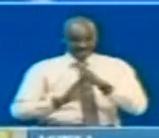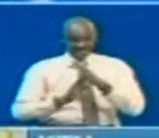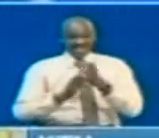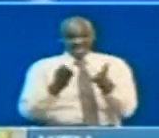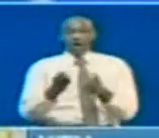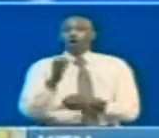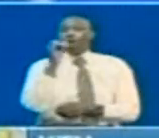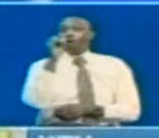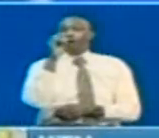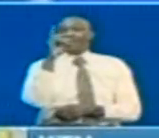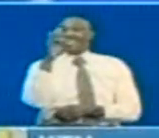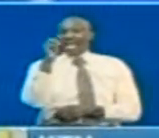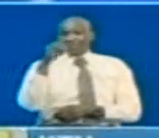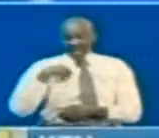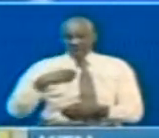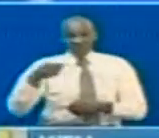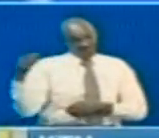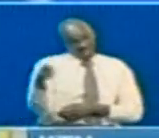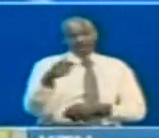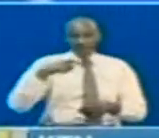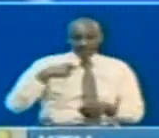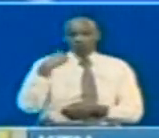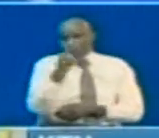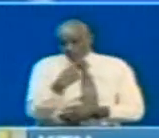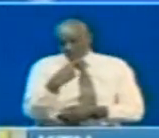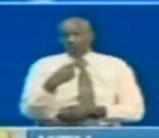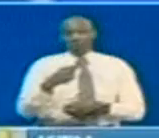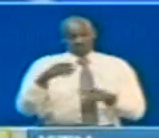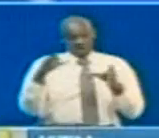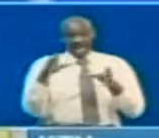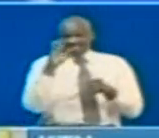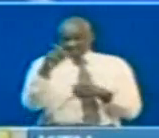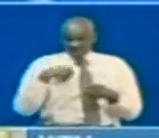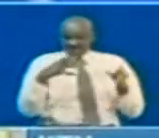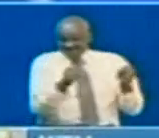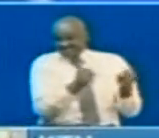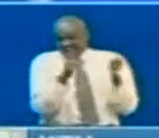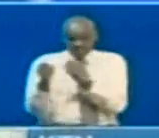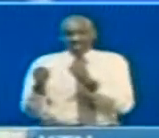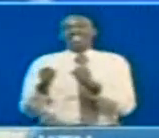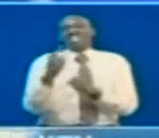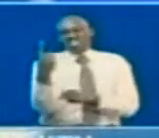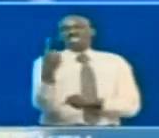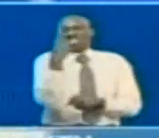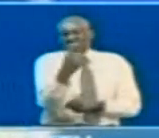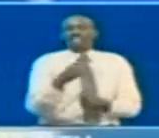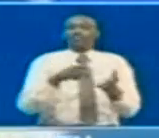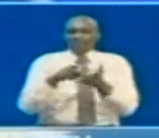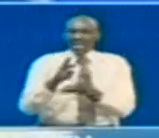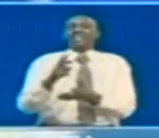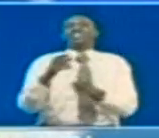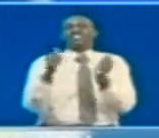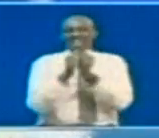Now, ODM has fined the MCAS who assaulted the party's executive director 10,000 shillings each. ODM's